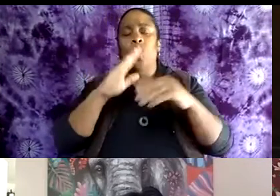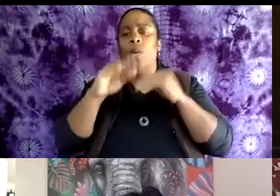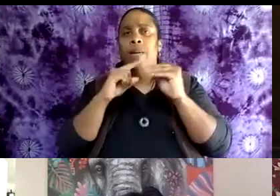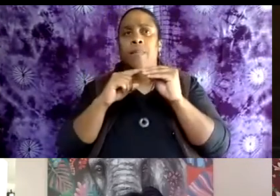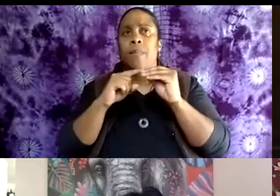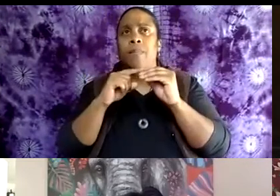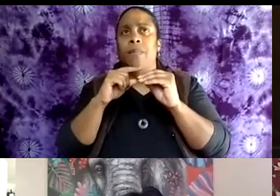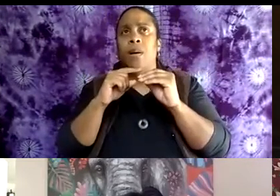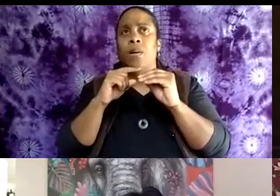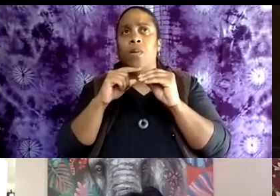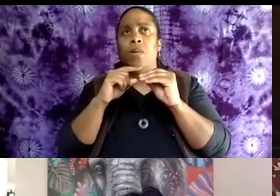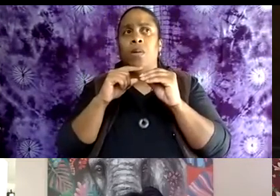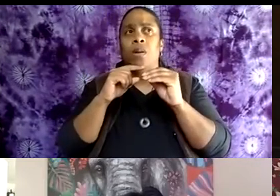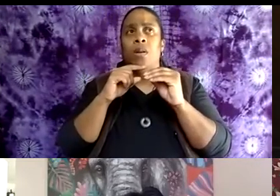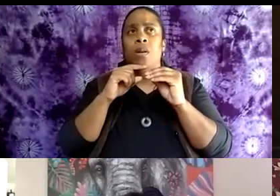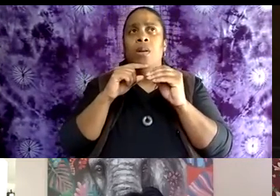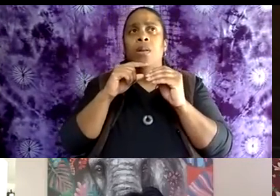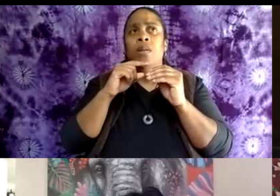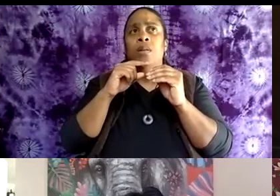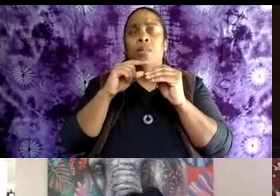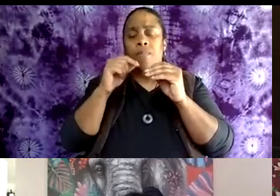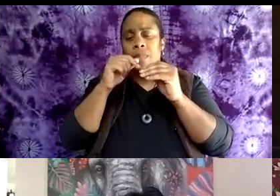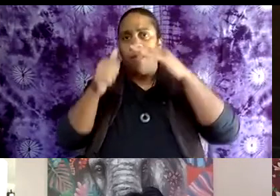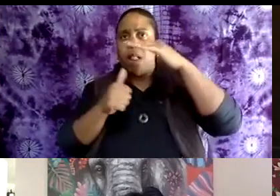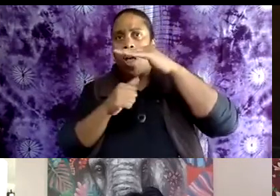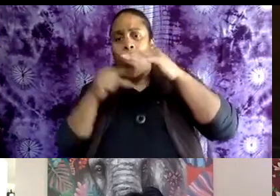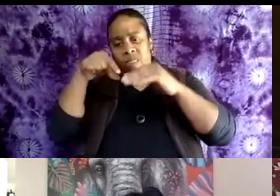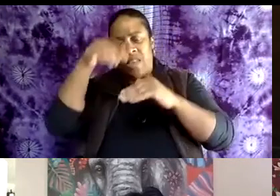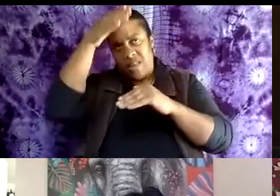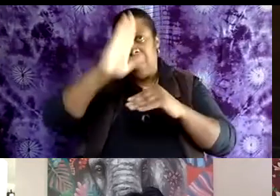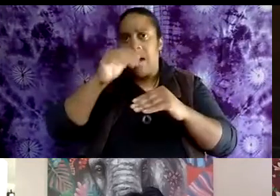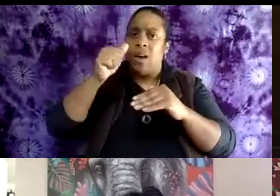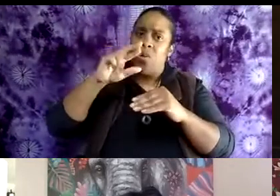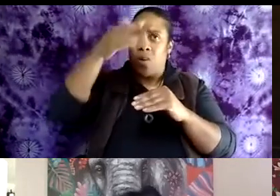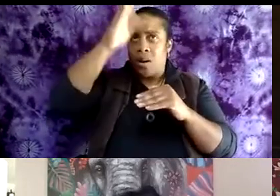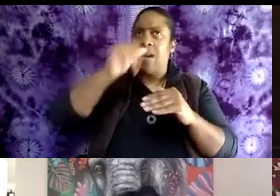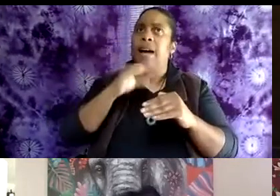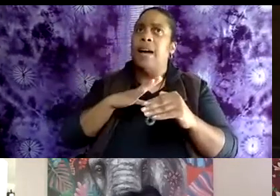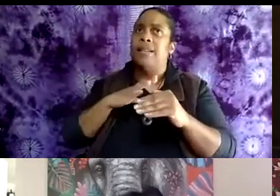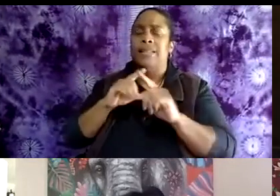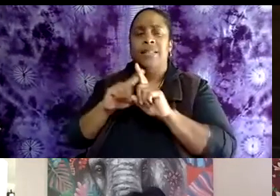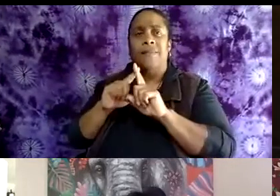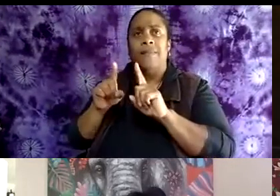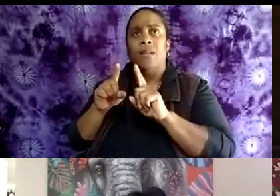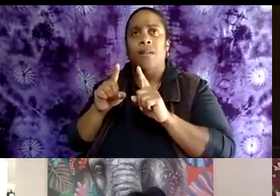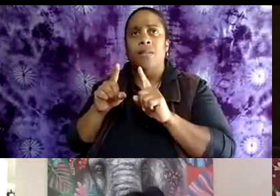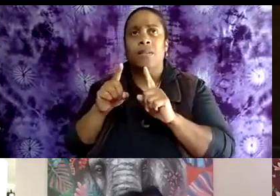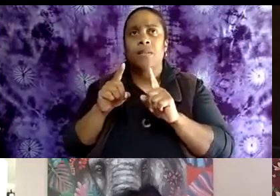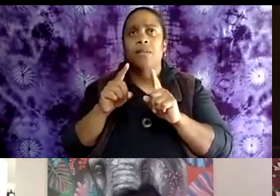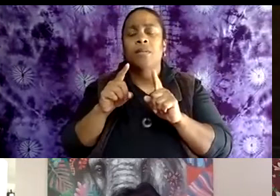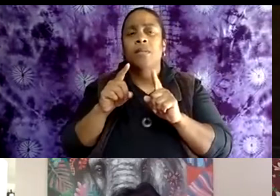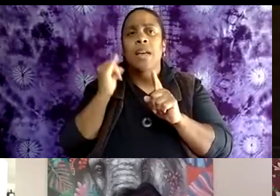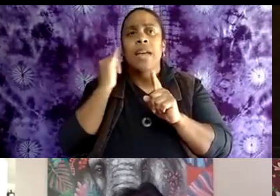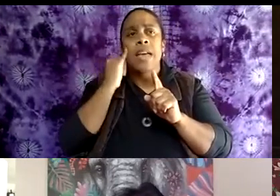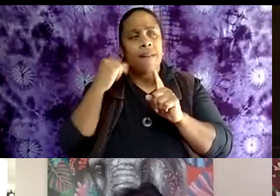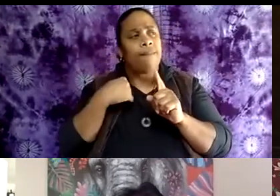this God or this goddess. And we can just know that it's different manifestations. Like if I love this tree,